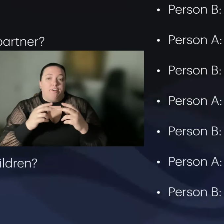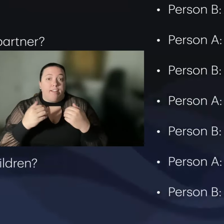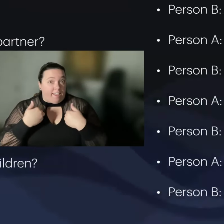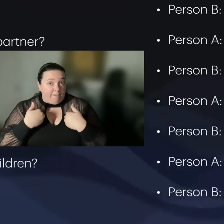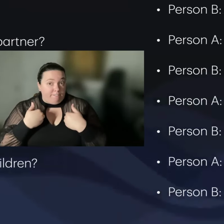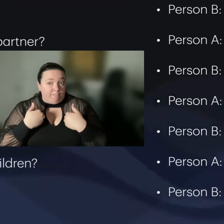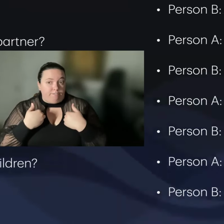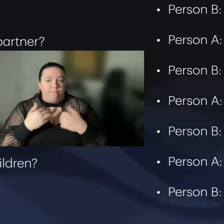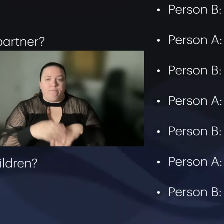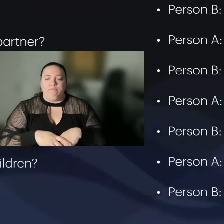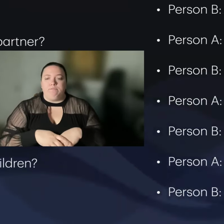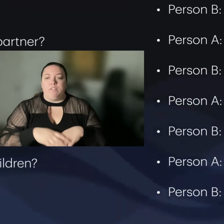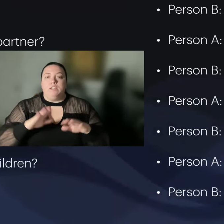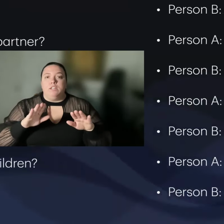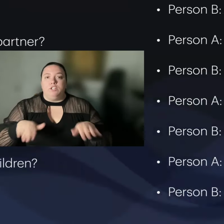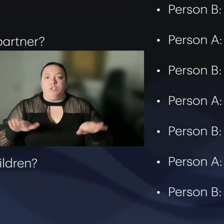Partner, have.